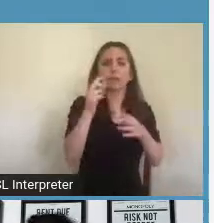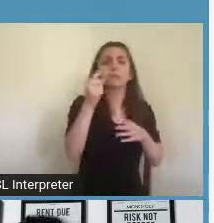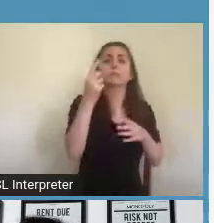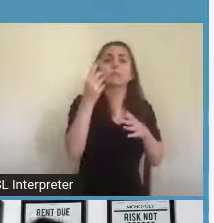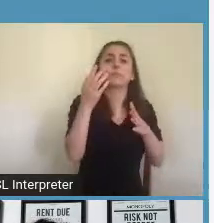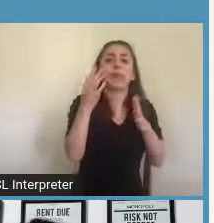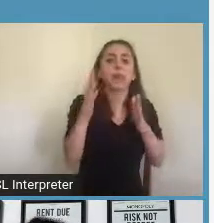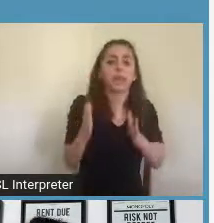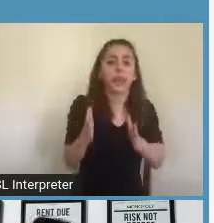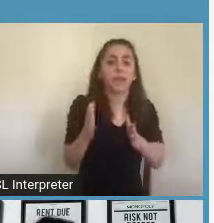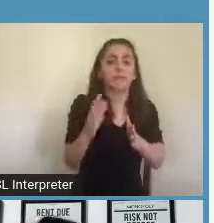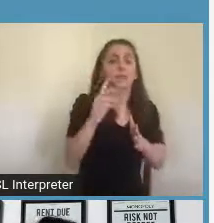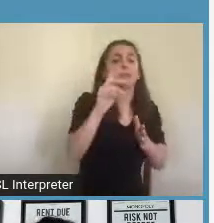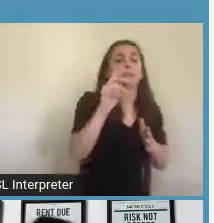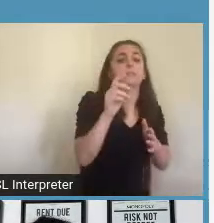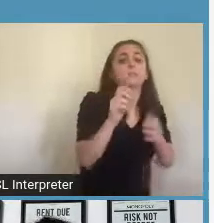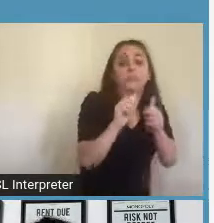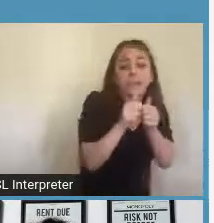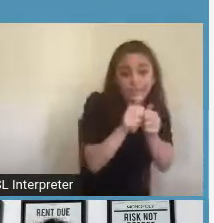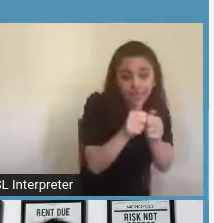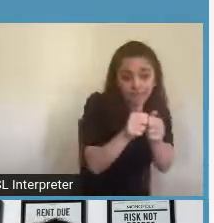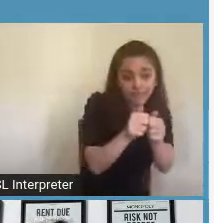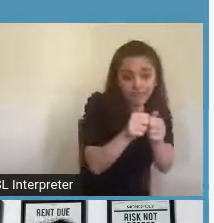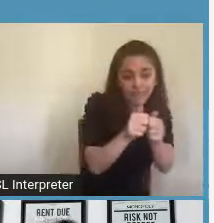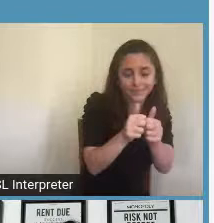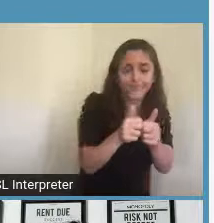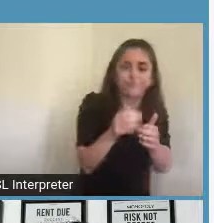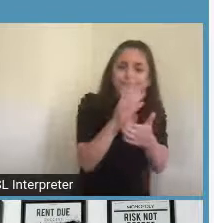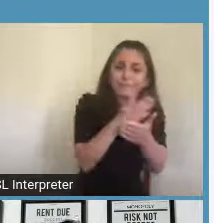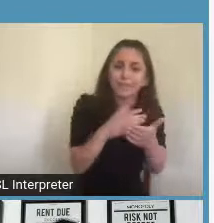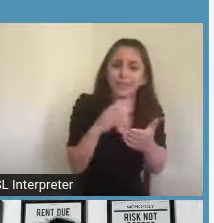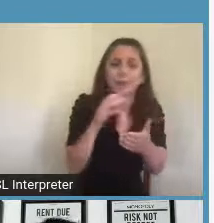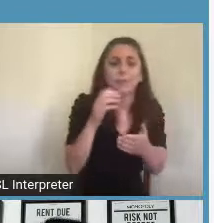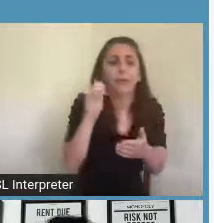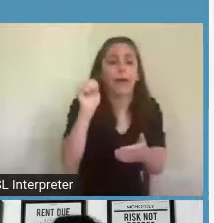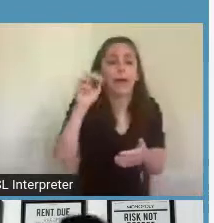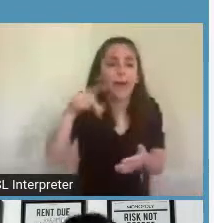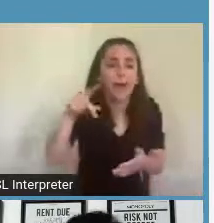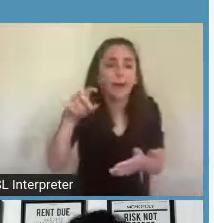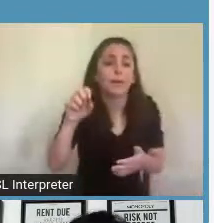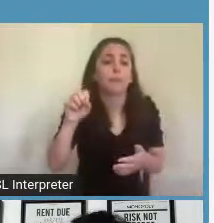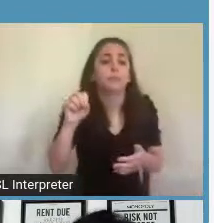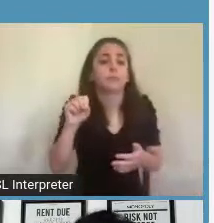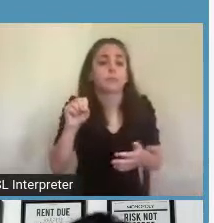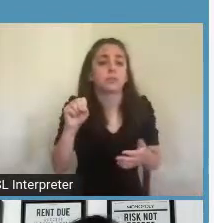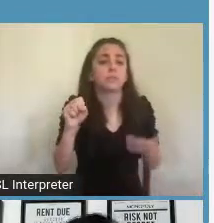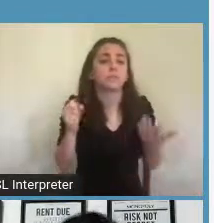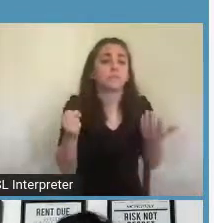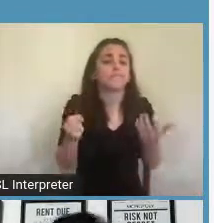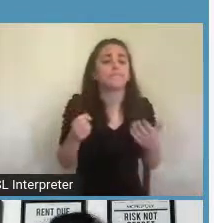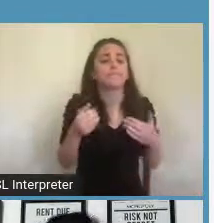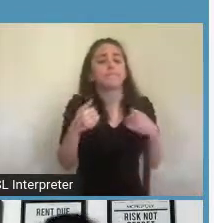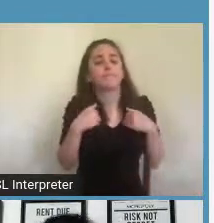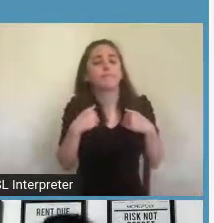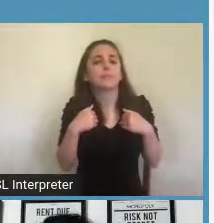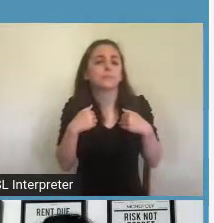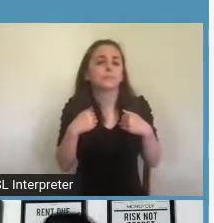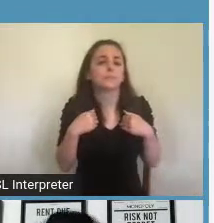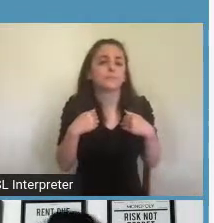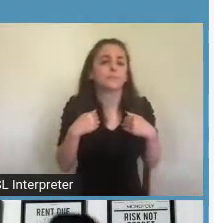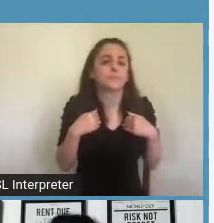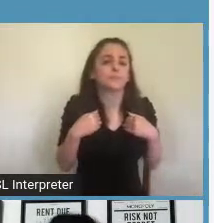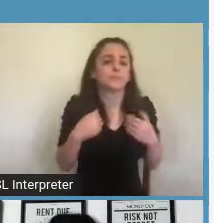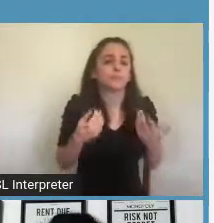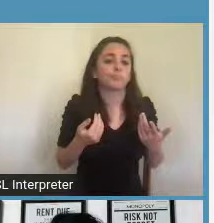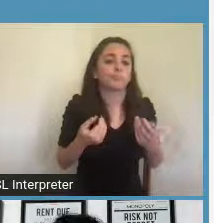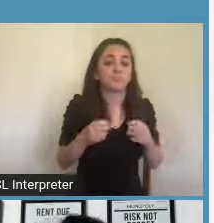And there are some apps by which, pending the level of information that you do have from your visitors and patrons, et cetera, being